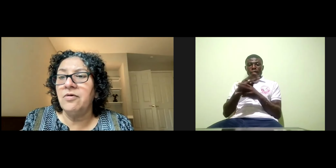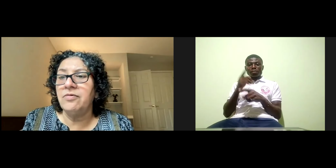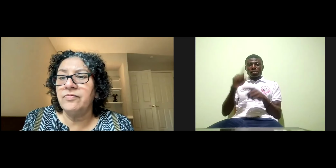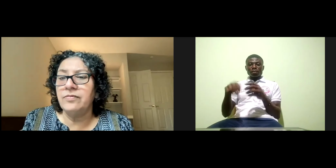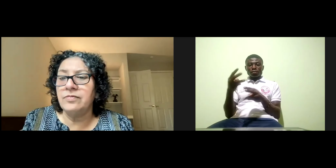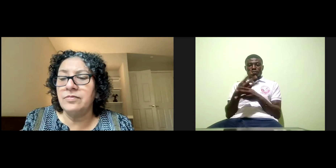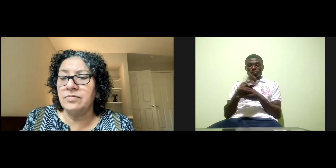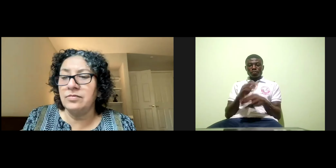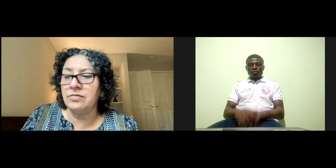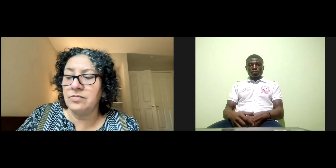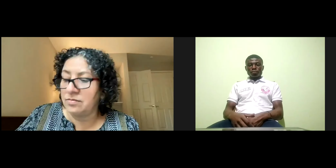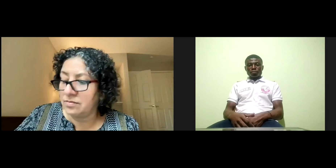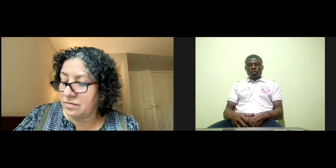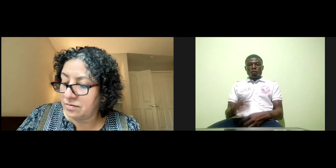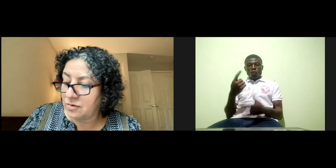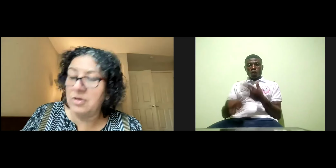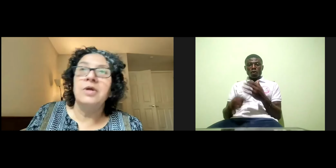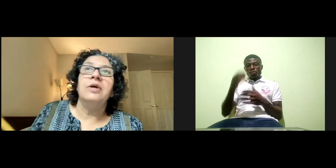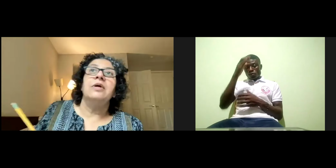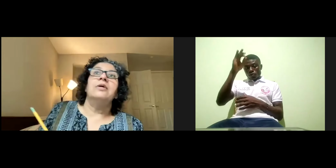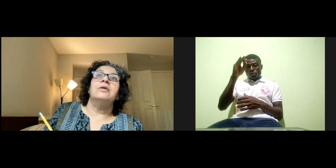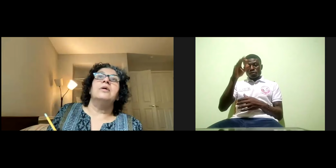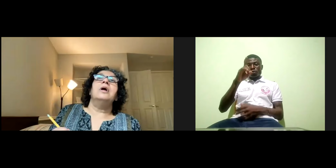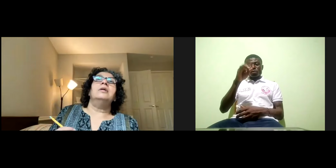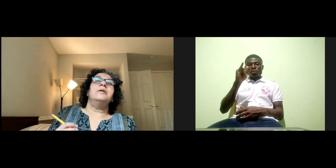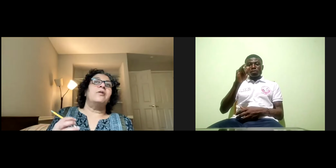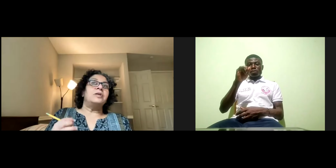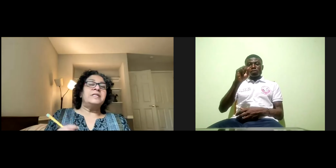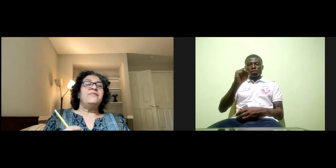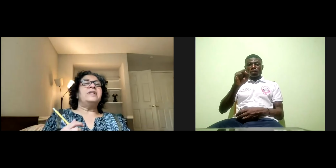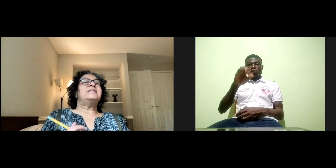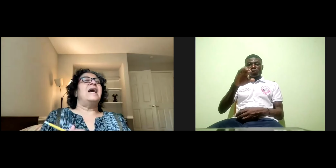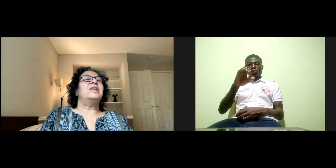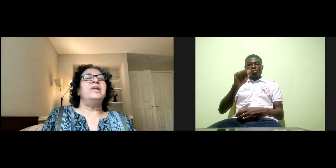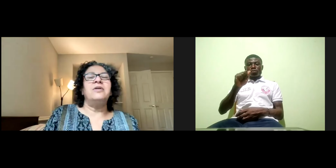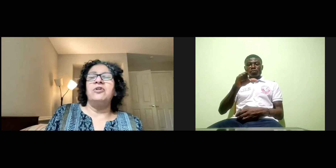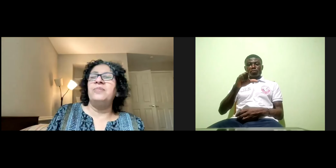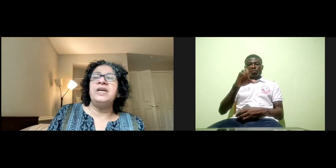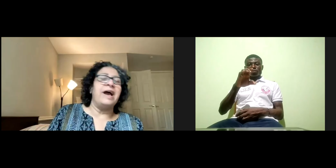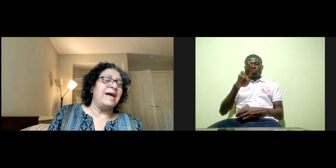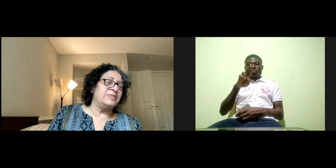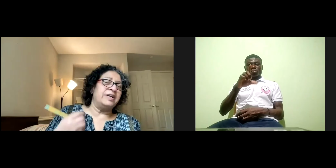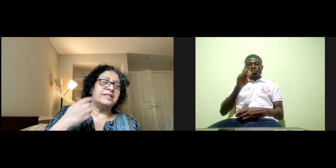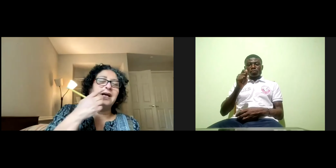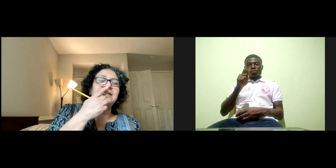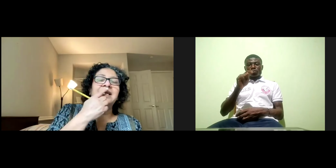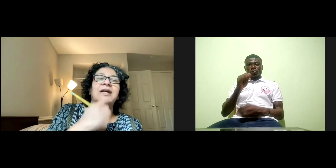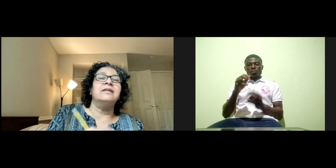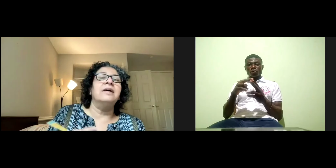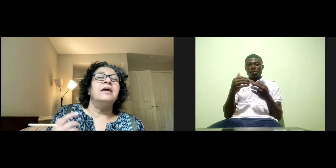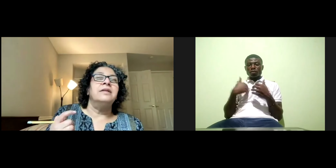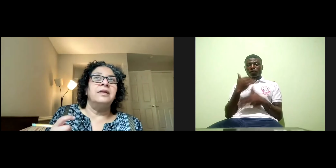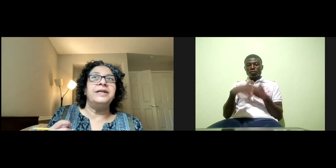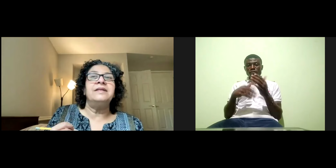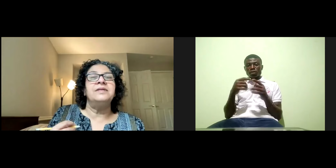What are the major causes of dyscalculia issues? The causes for dyscalculia could be, as we are discussing,